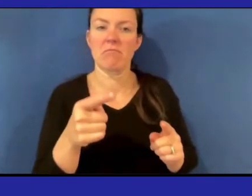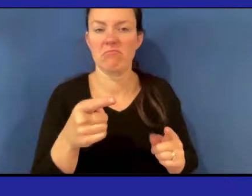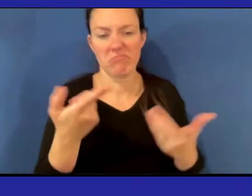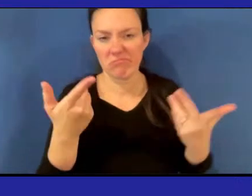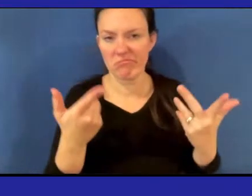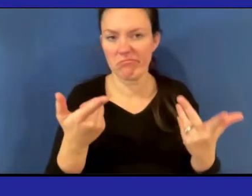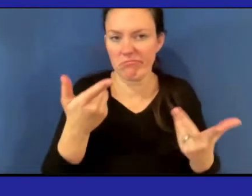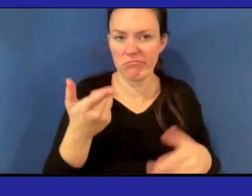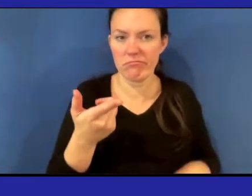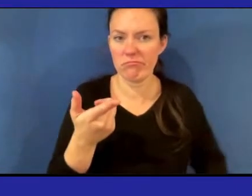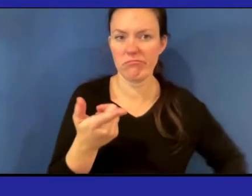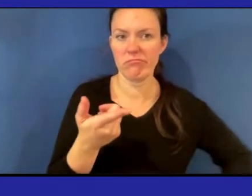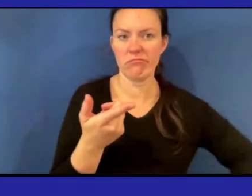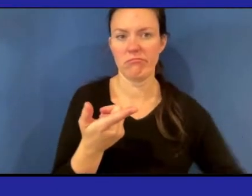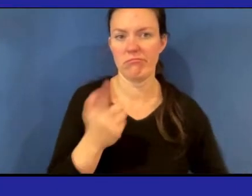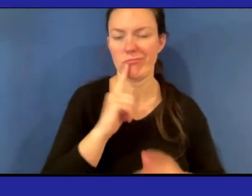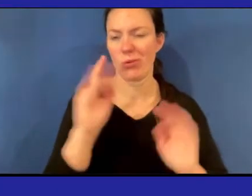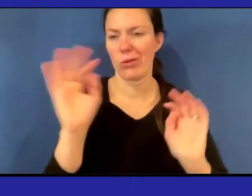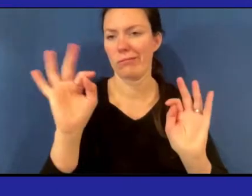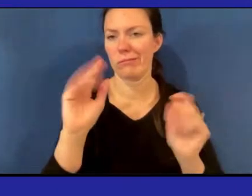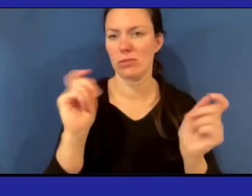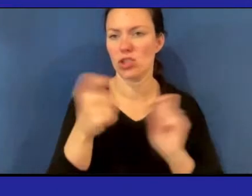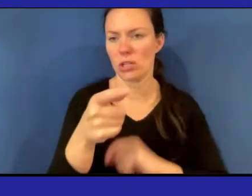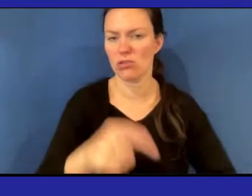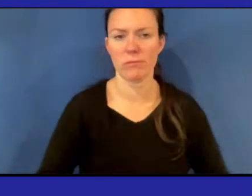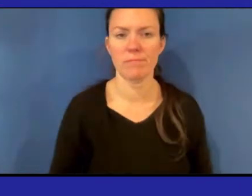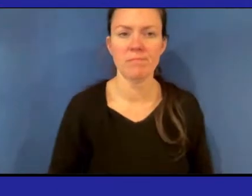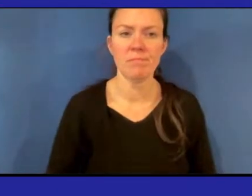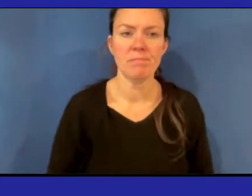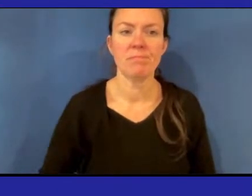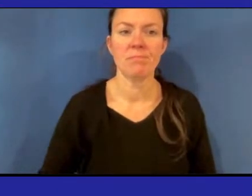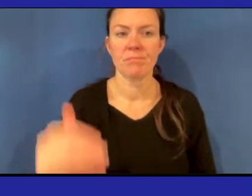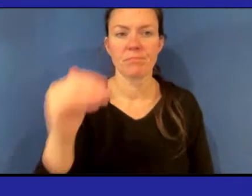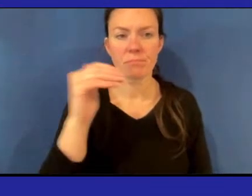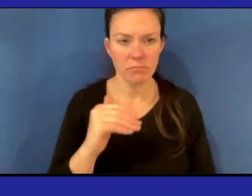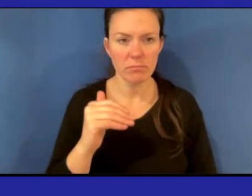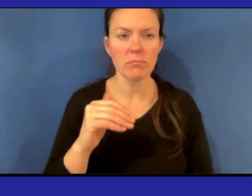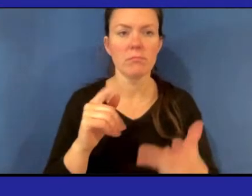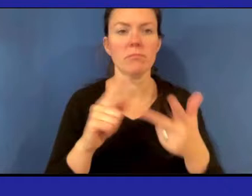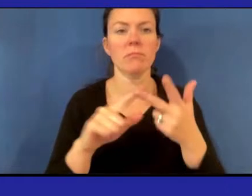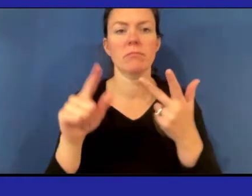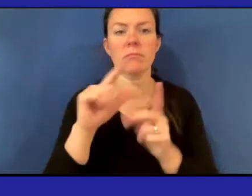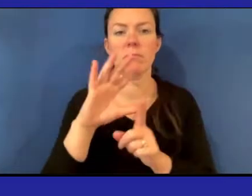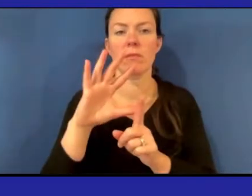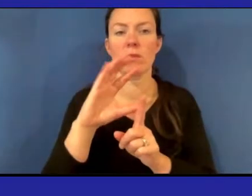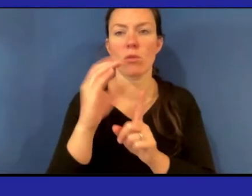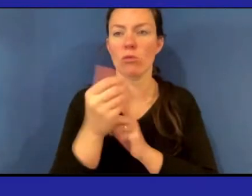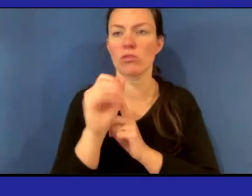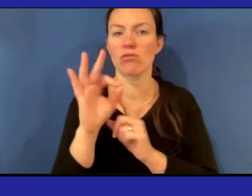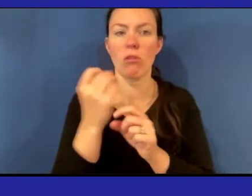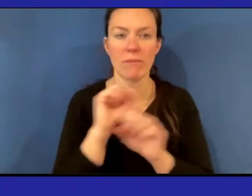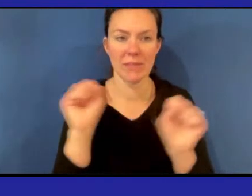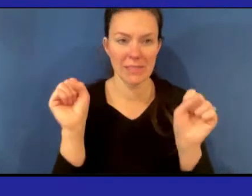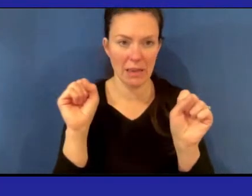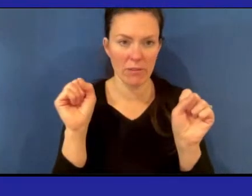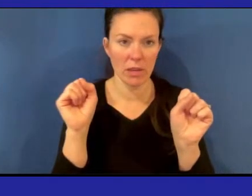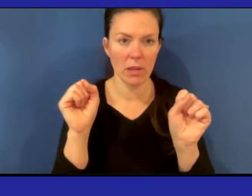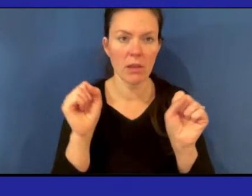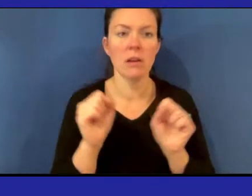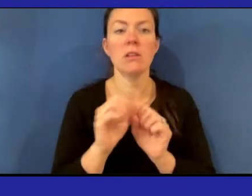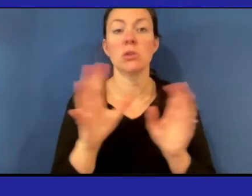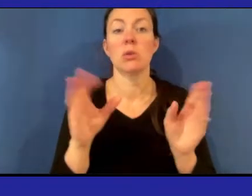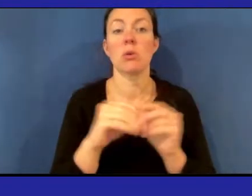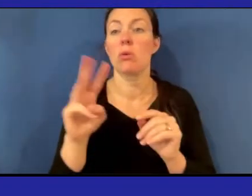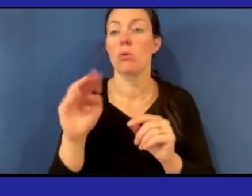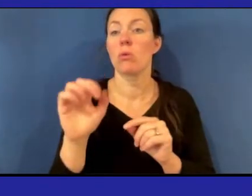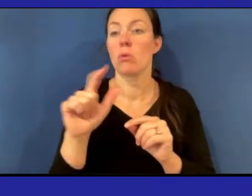variation, only change 0.5%. The culture of safety, total wellness encounters, which is a reminder, is